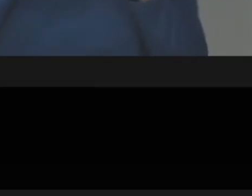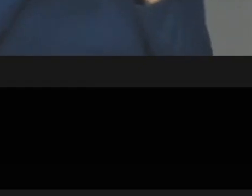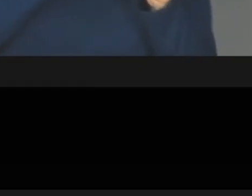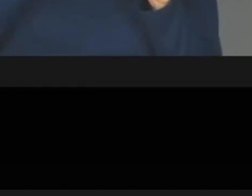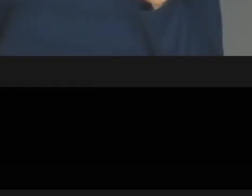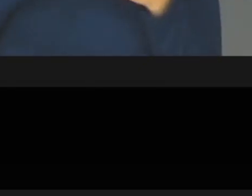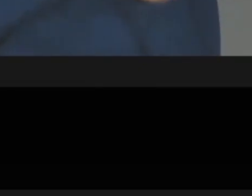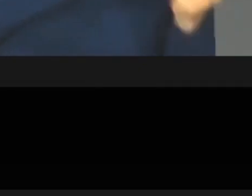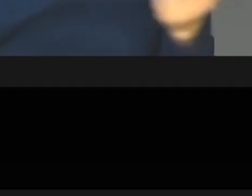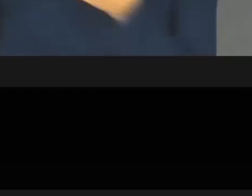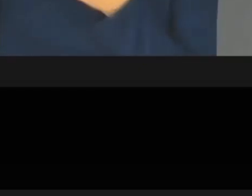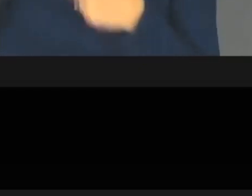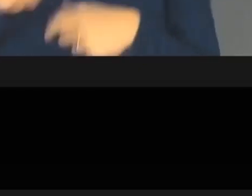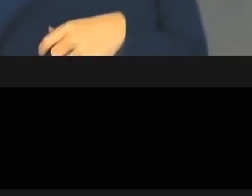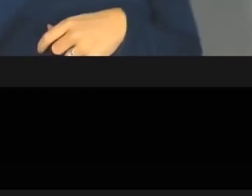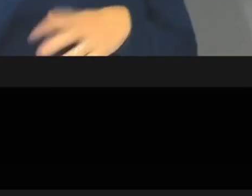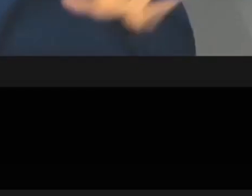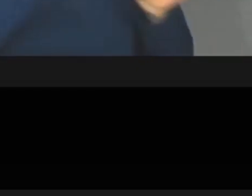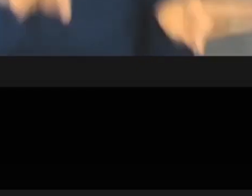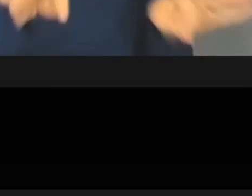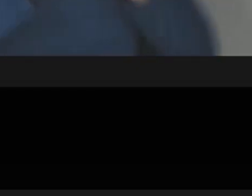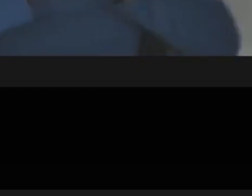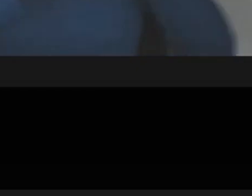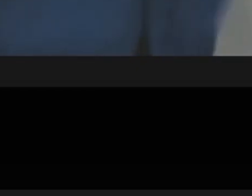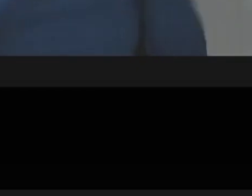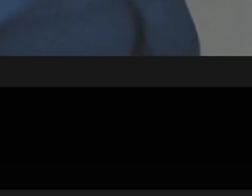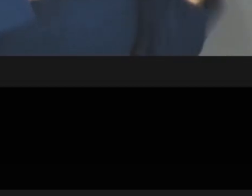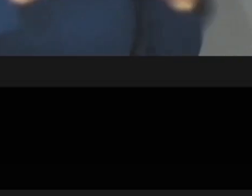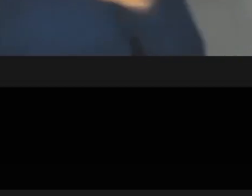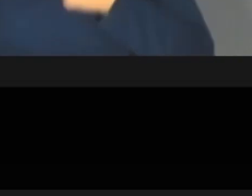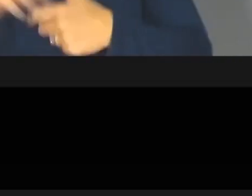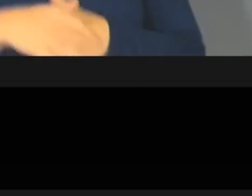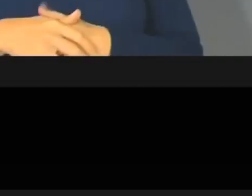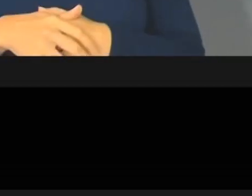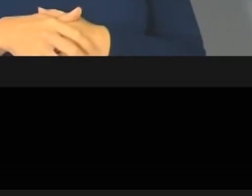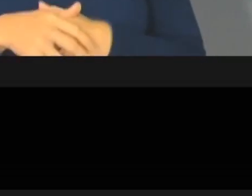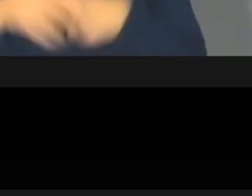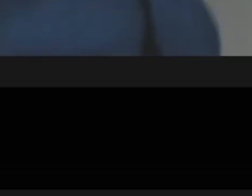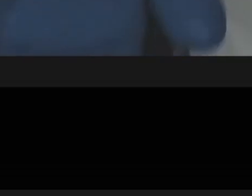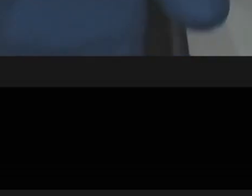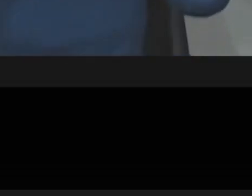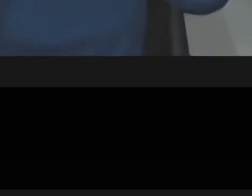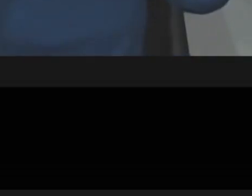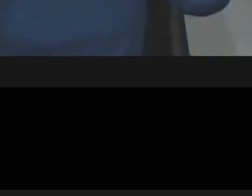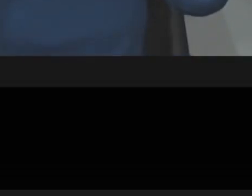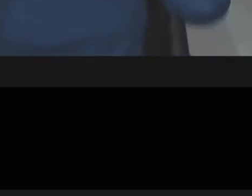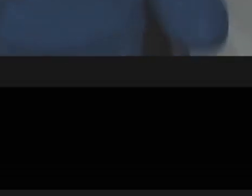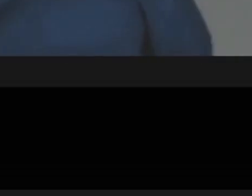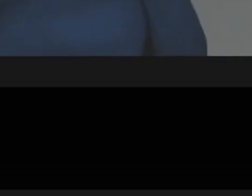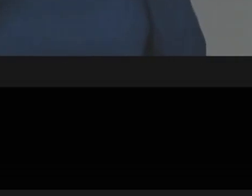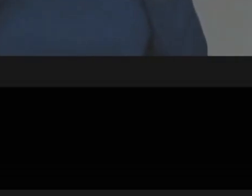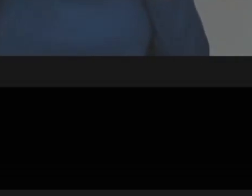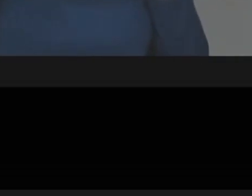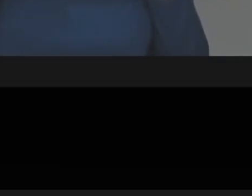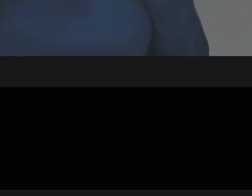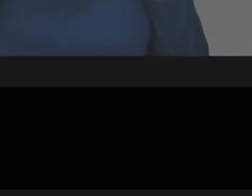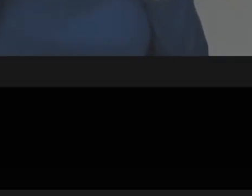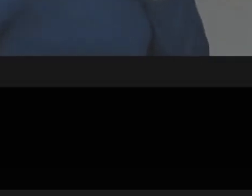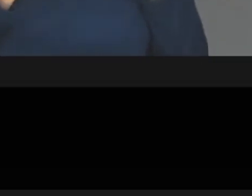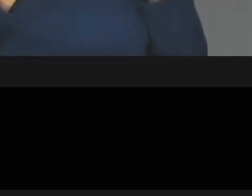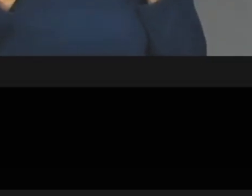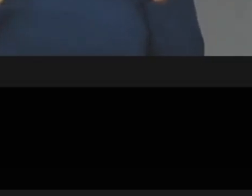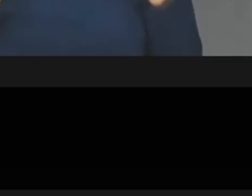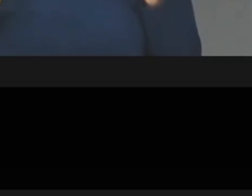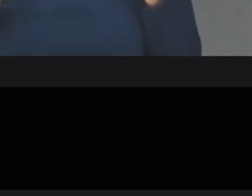Yes, we will definitely send this to all of you. And just to give you an idea as to